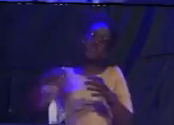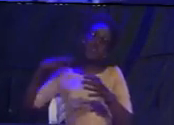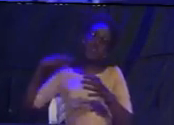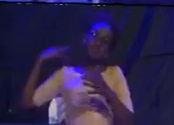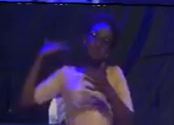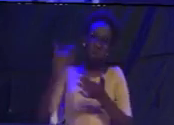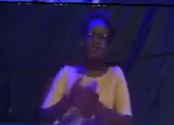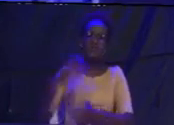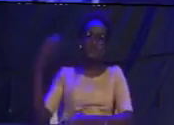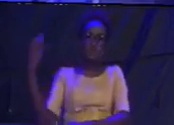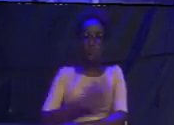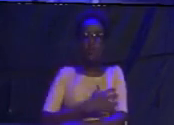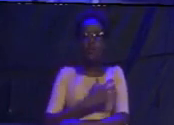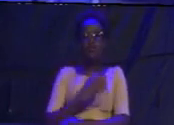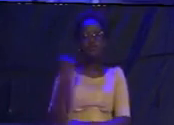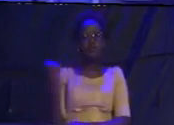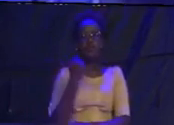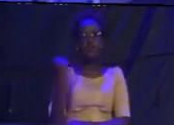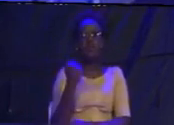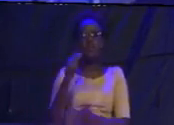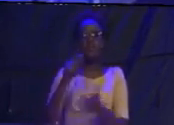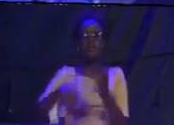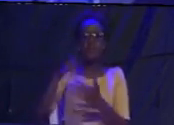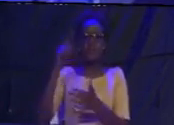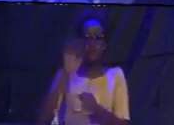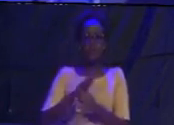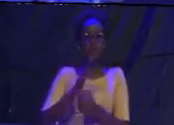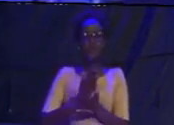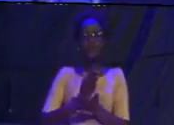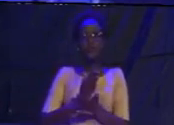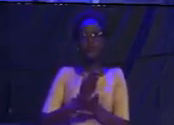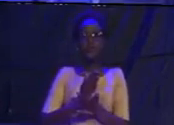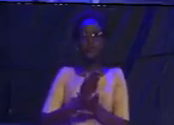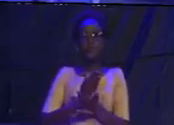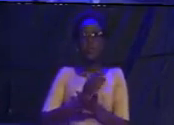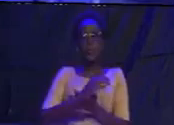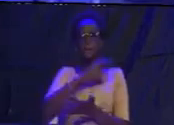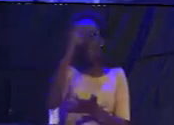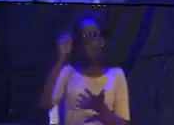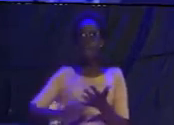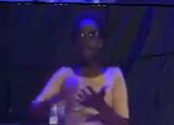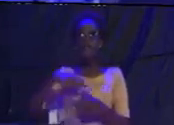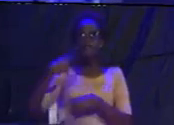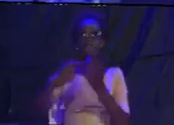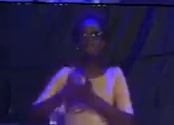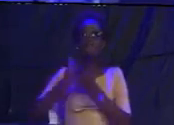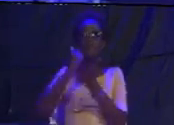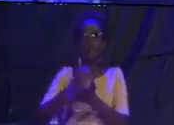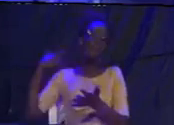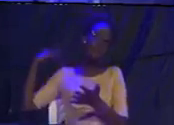Africa was great. He became victorious. She